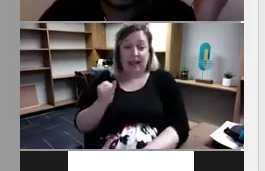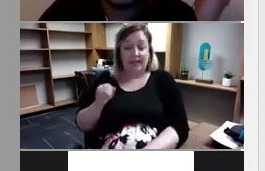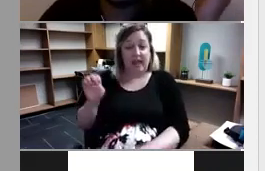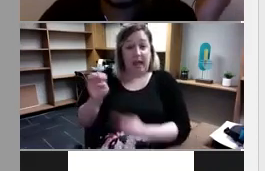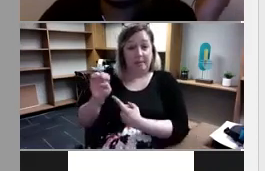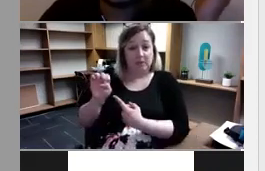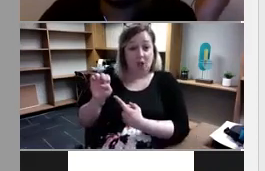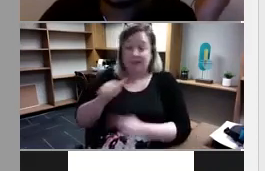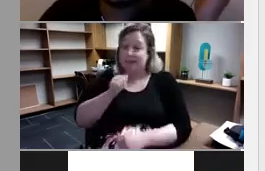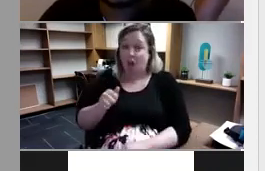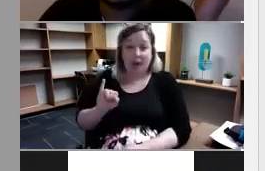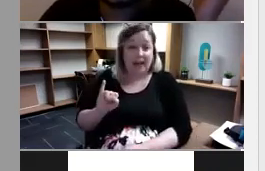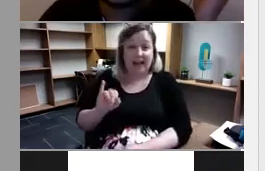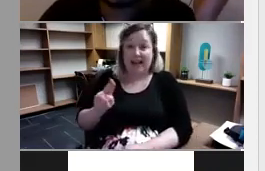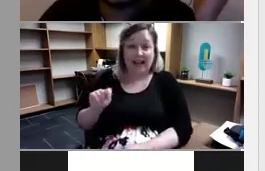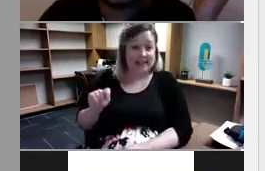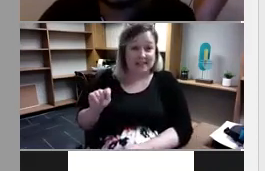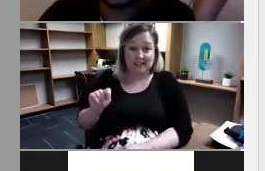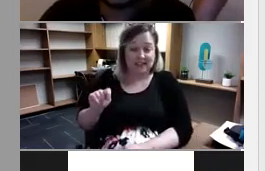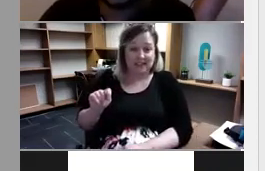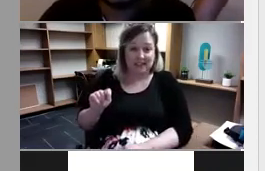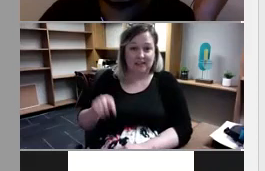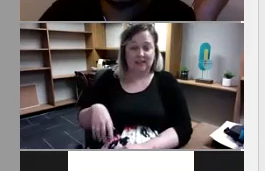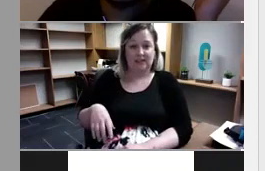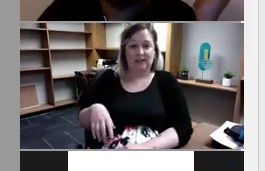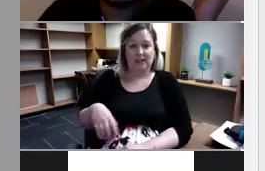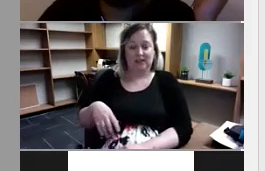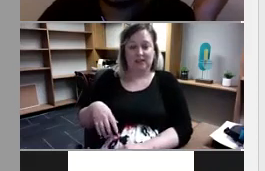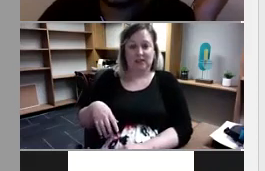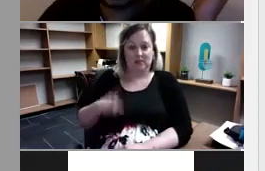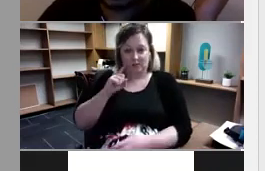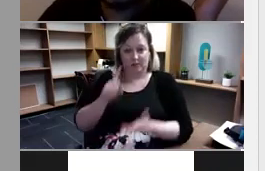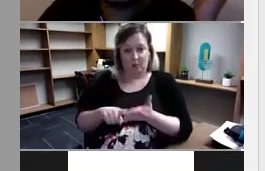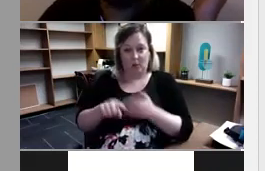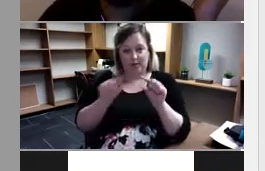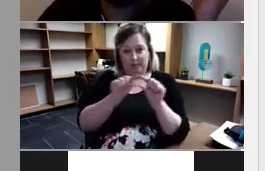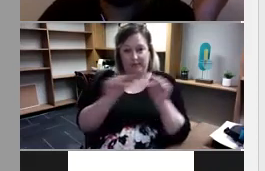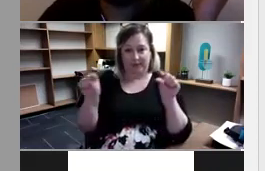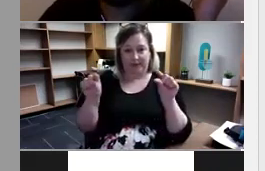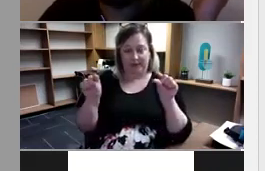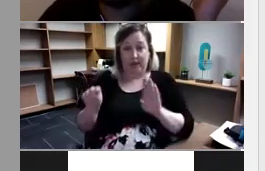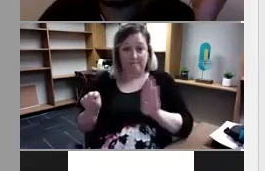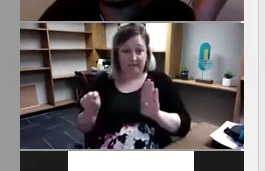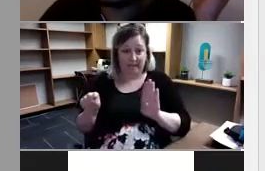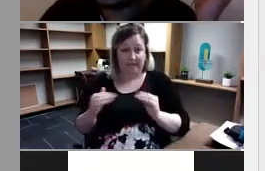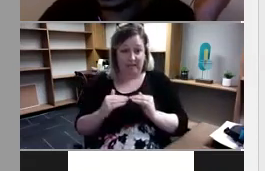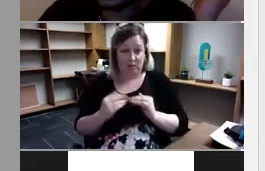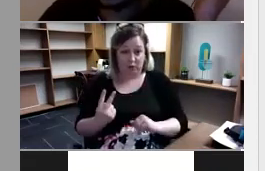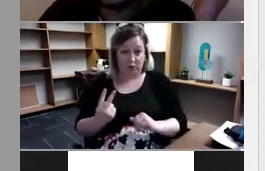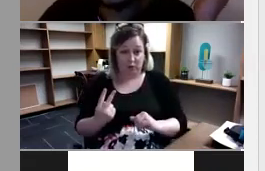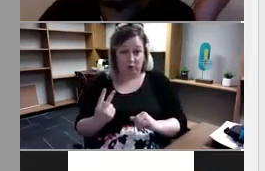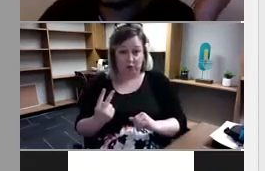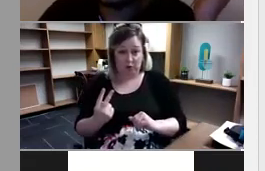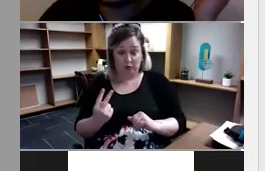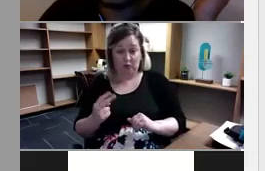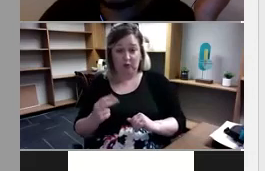0. So we have a equals to 4 for this particular equation here, b equals to 2, we have n log ba equals to n